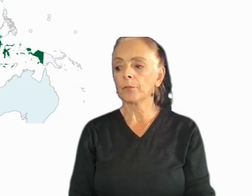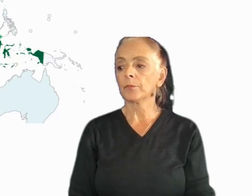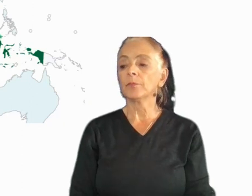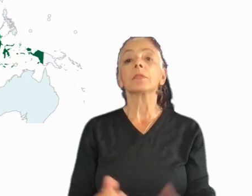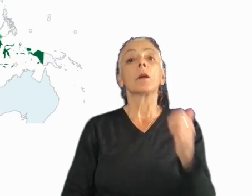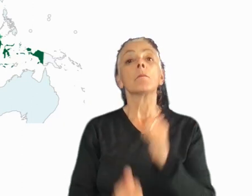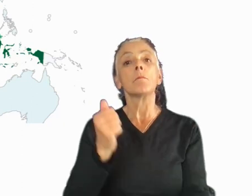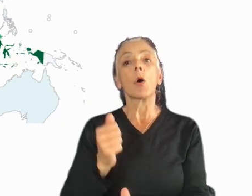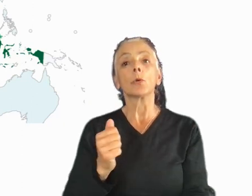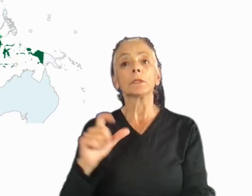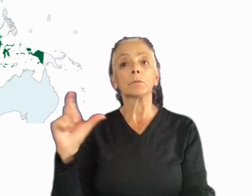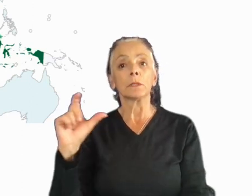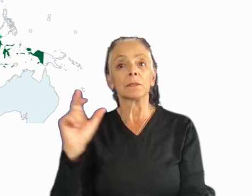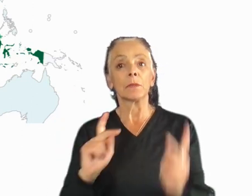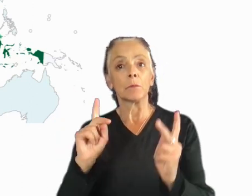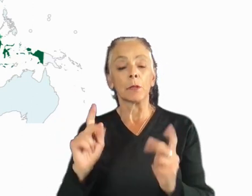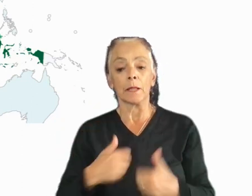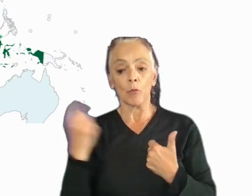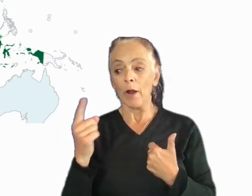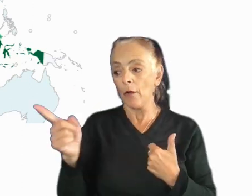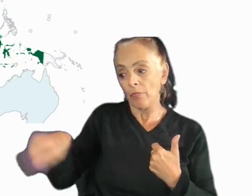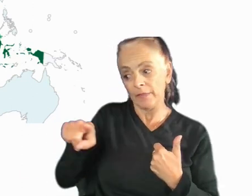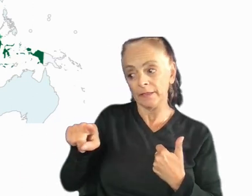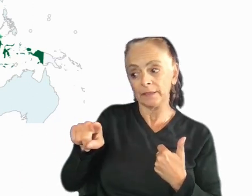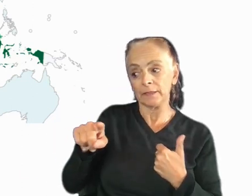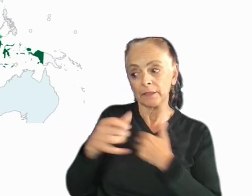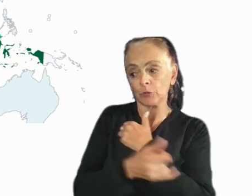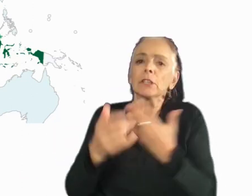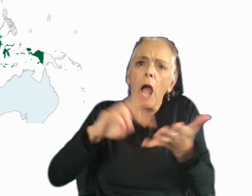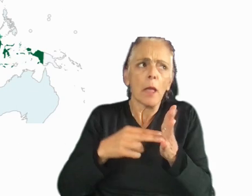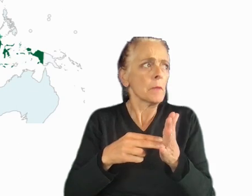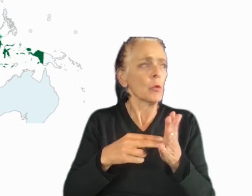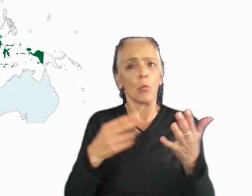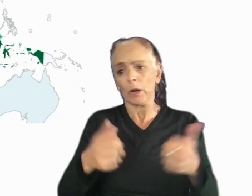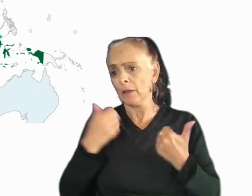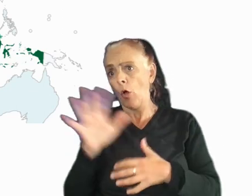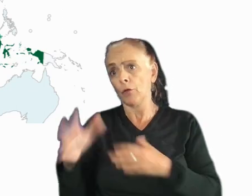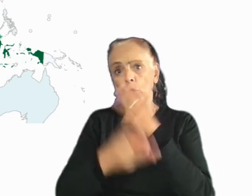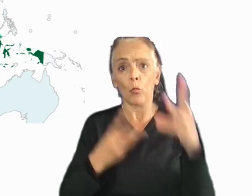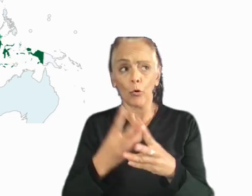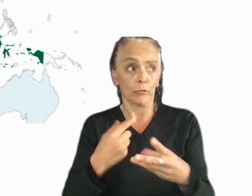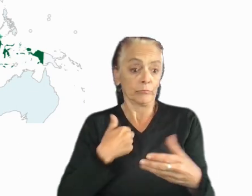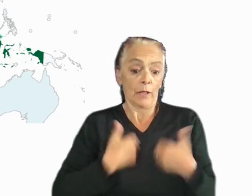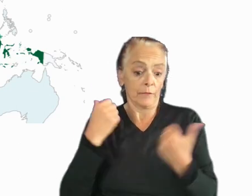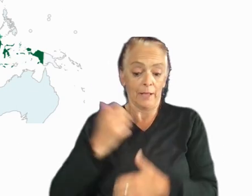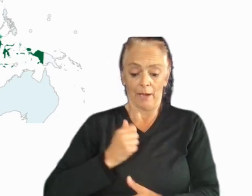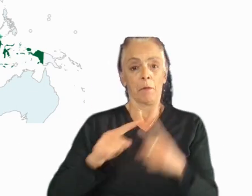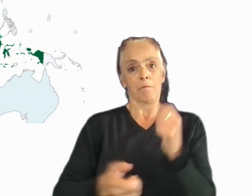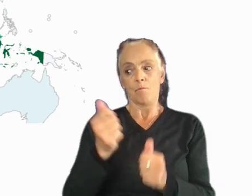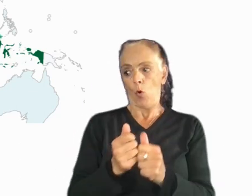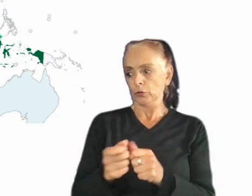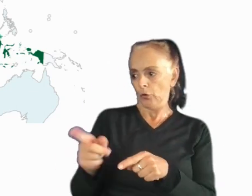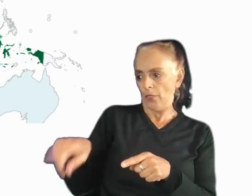Most Muslims live in these countries. I mean, Muslims live all over the world. I live in Canada. But the biggest Muslim populations